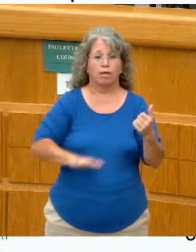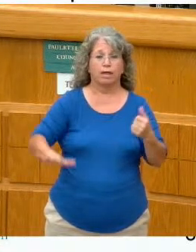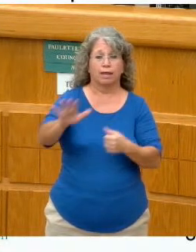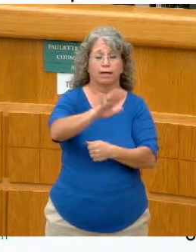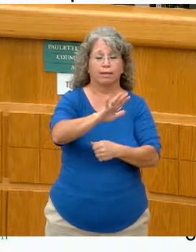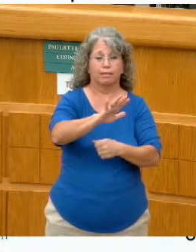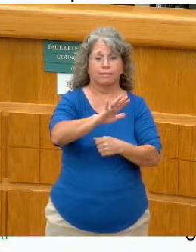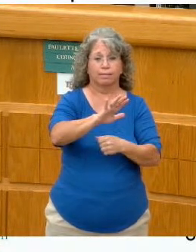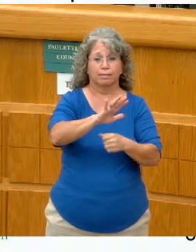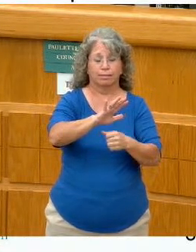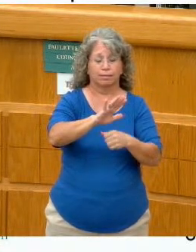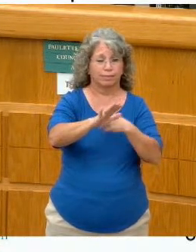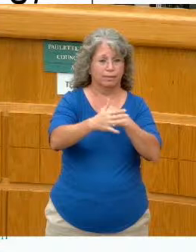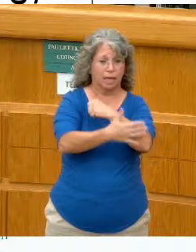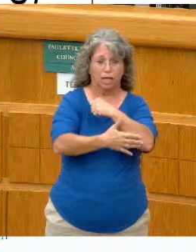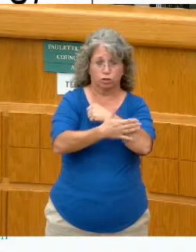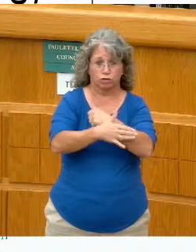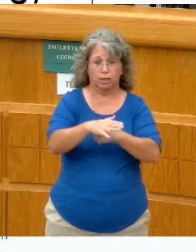and cancer.